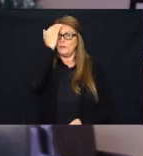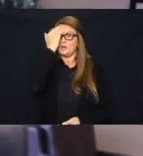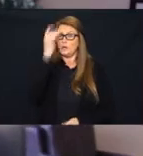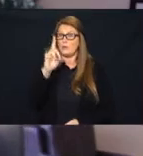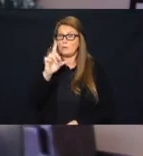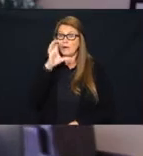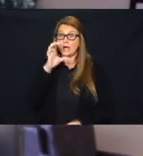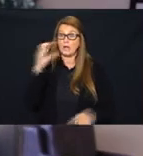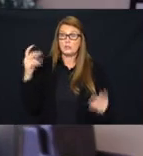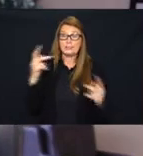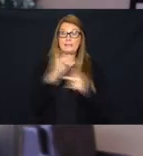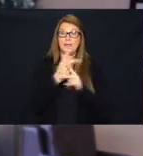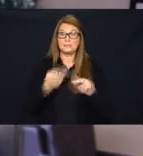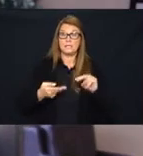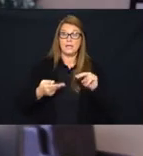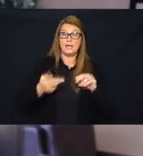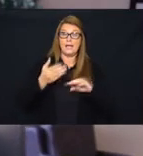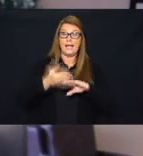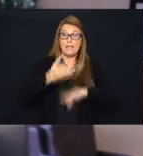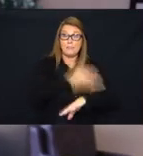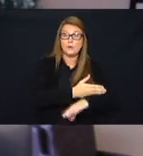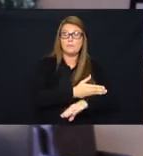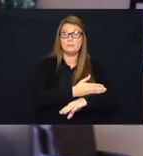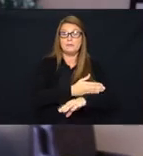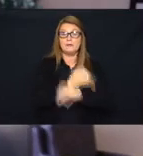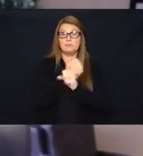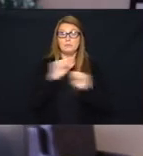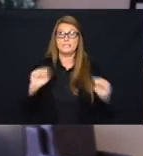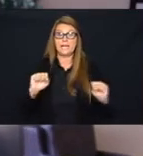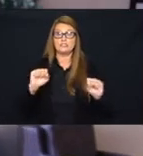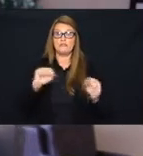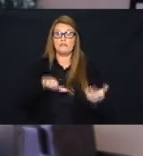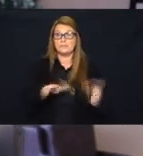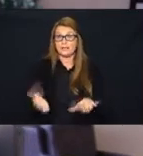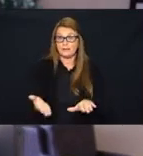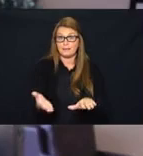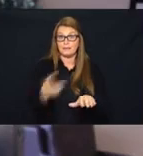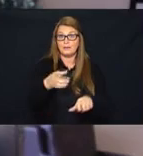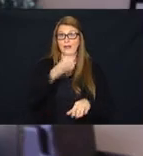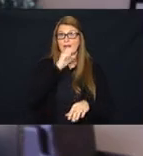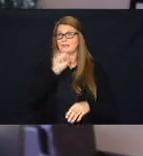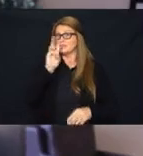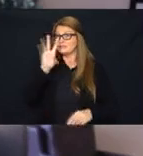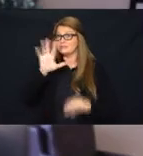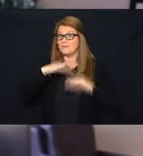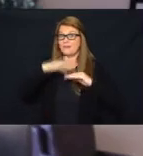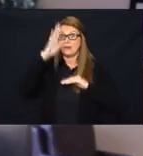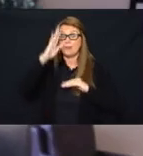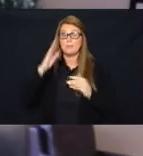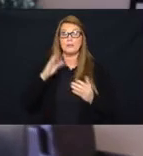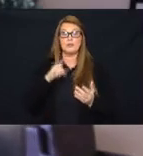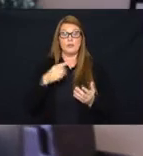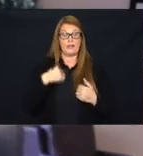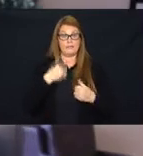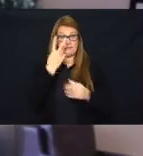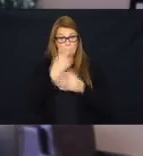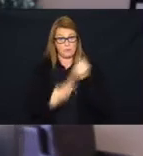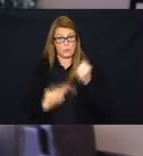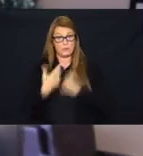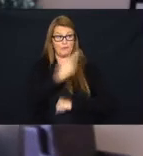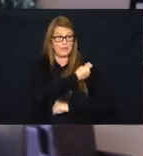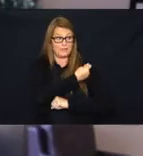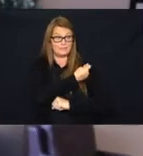times improvement in protection from death if you're over 65, if you've had both vaccines and a